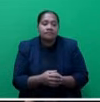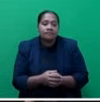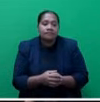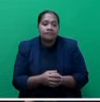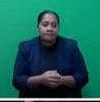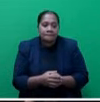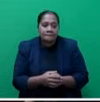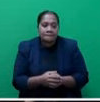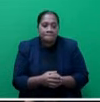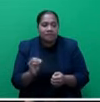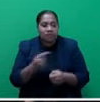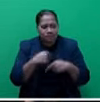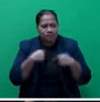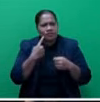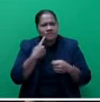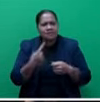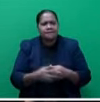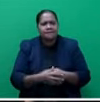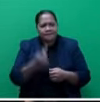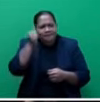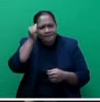are we saying that, and I know